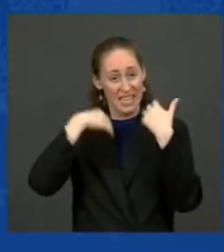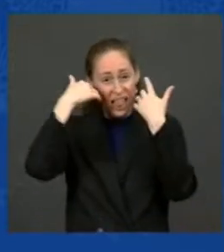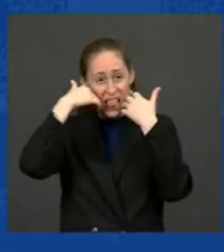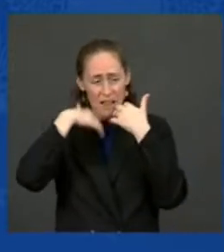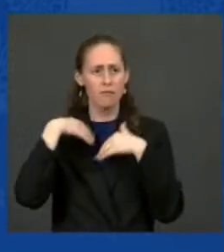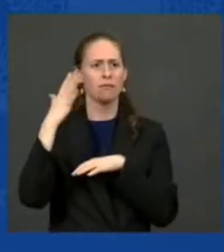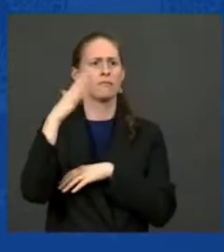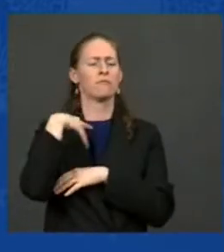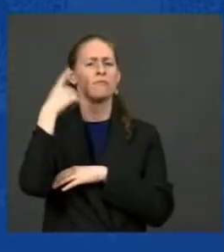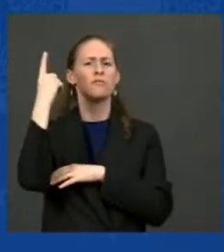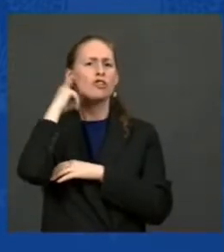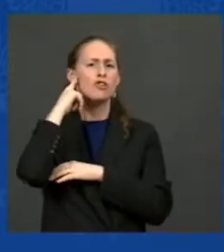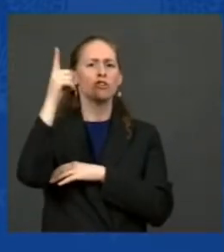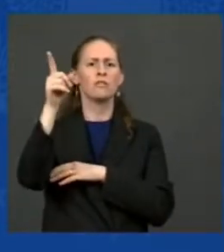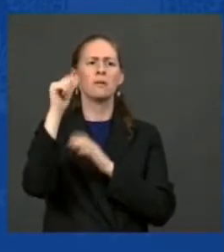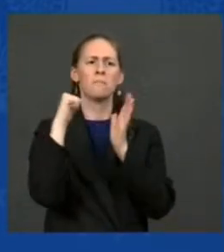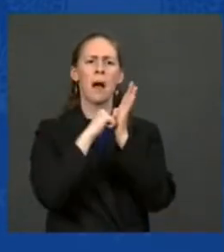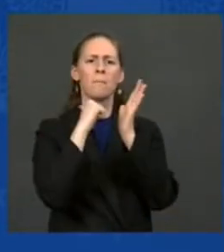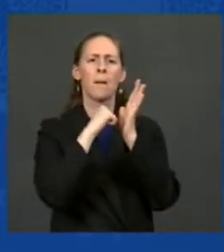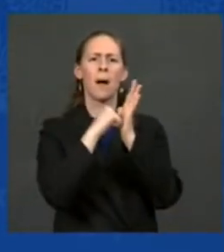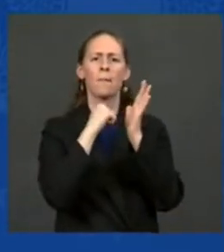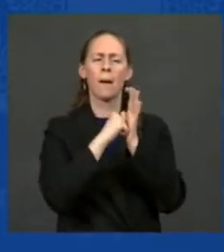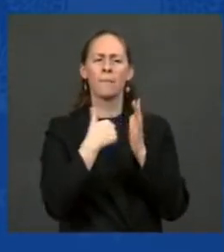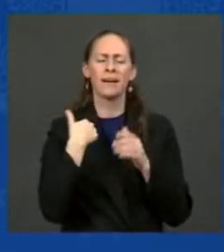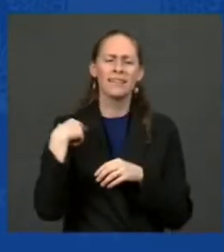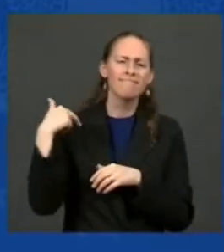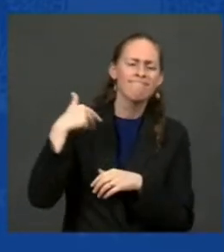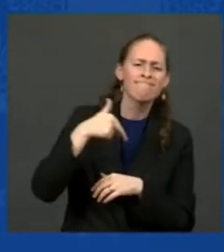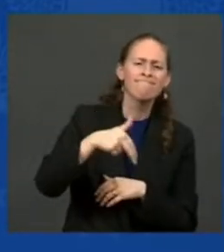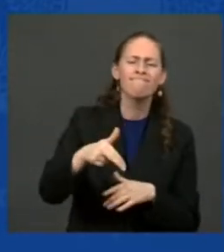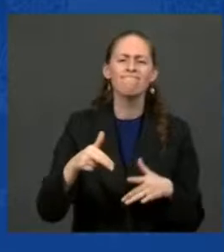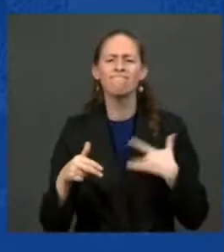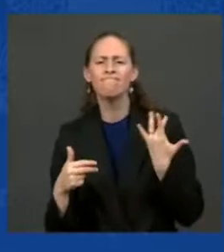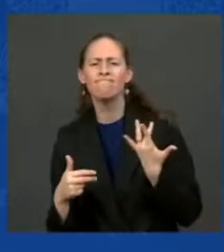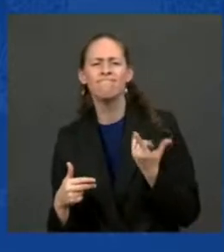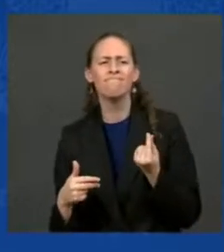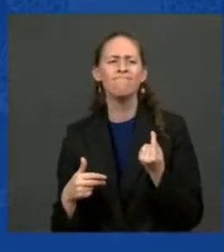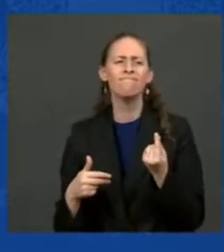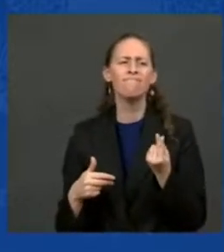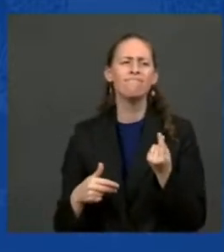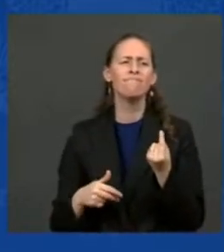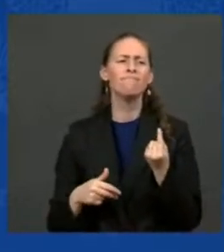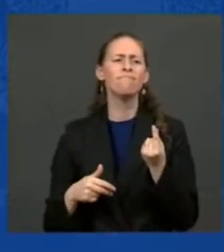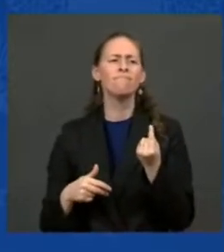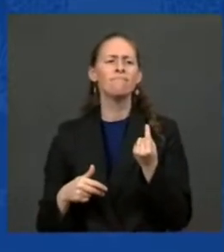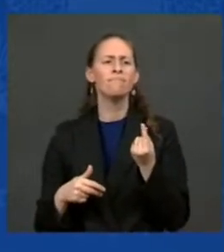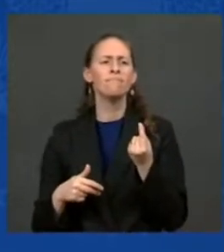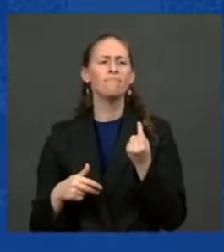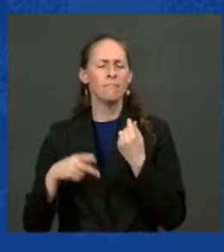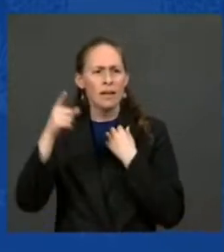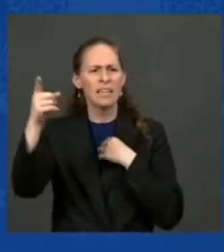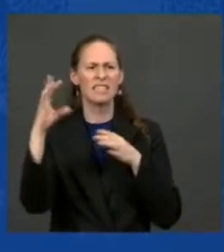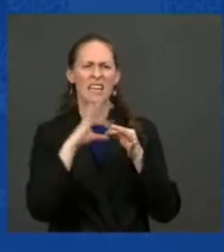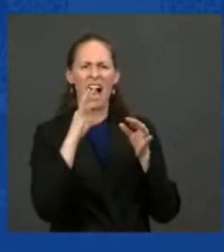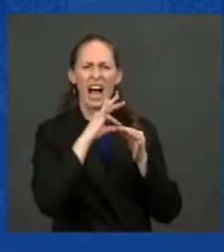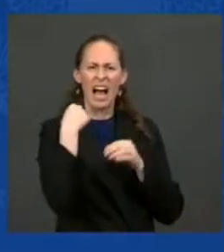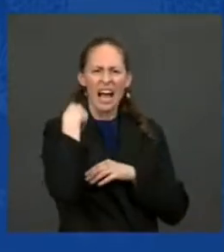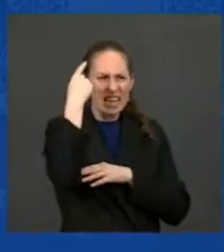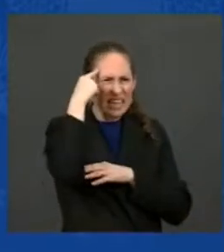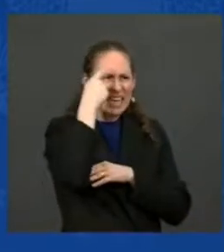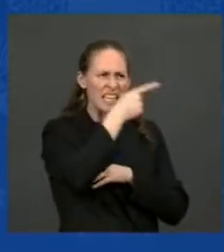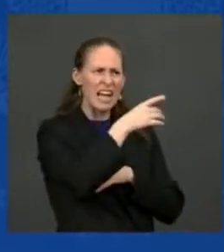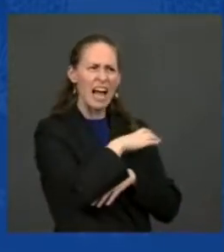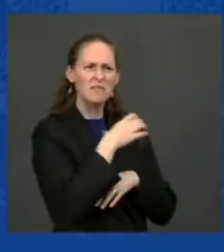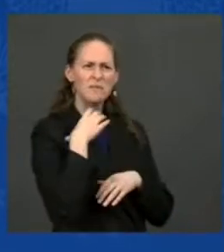I said, "Come in." And the then is it alderman or councilman at the time? Alderman